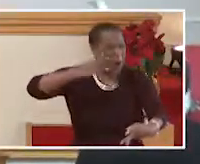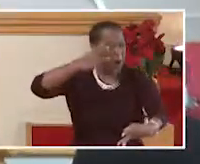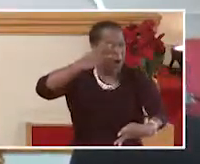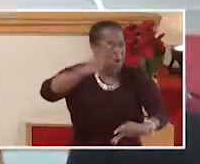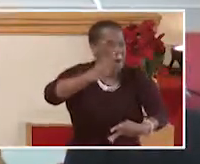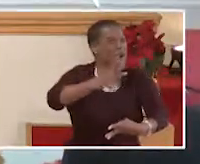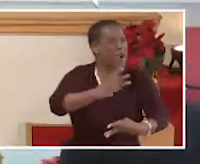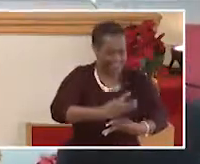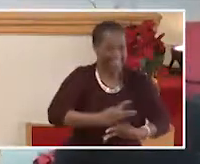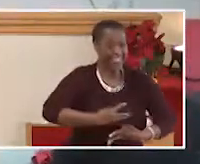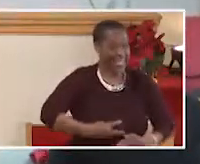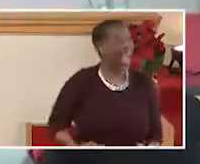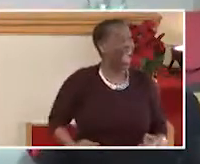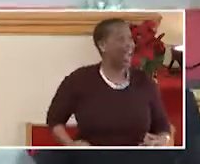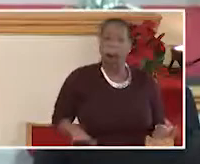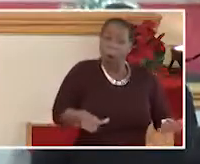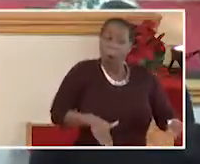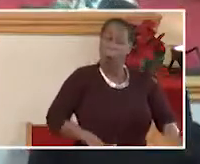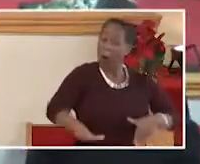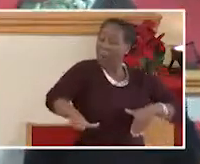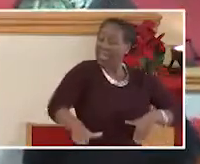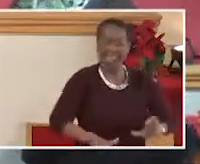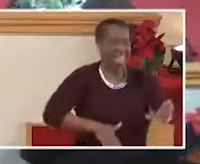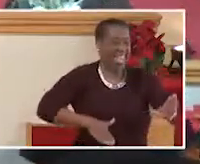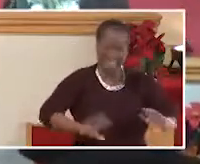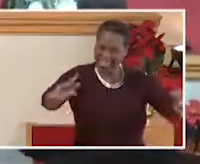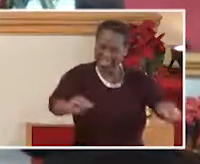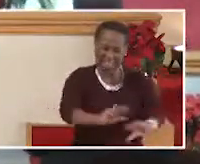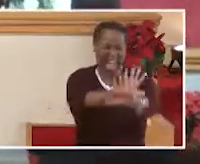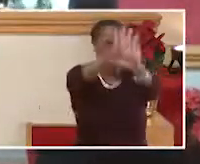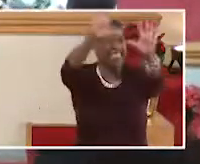Come on and clap your hands. We walk in.